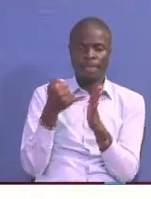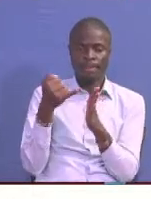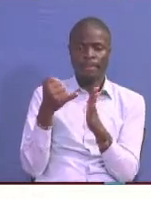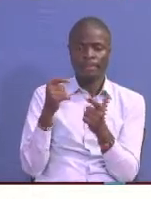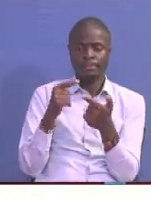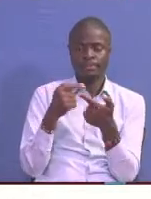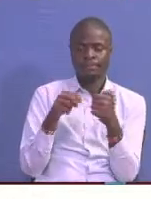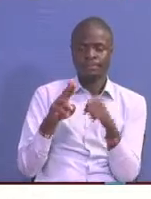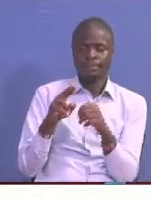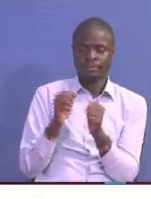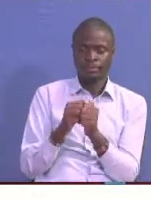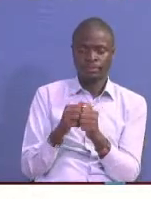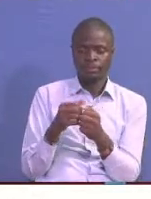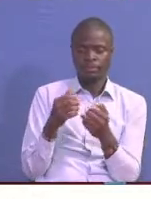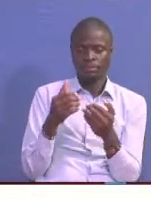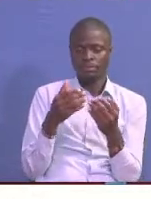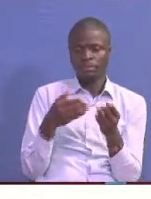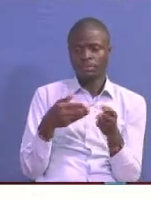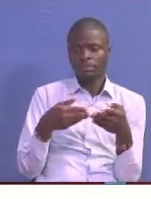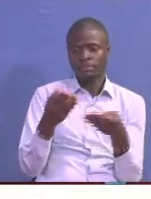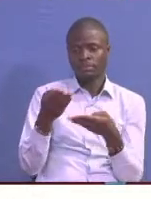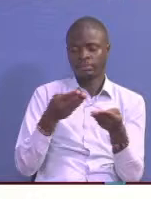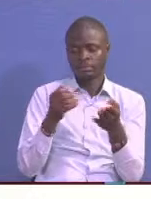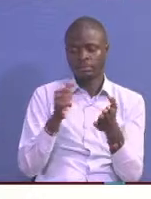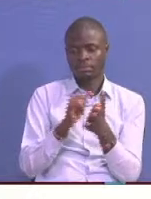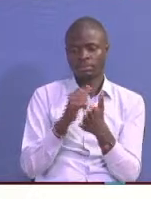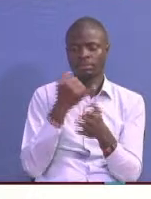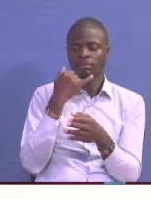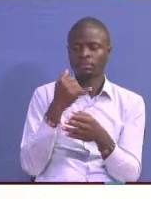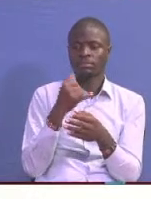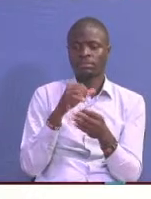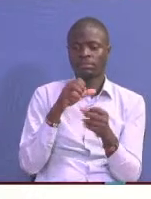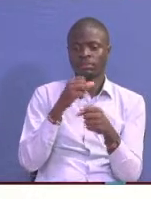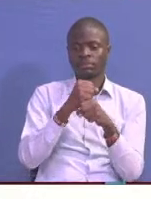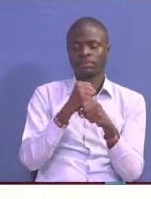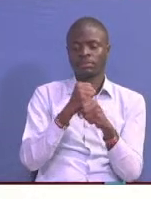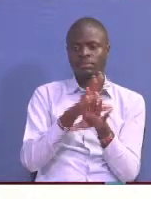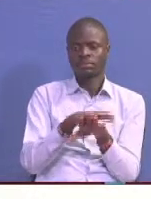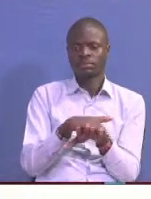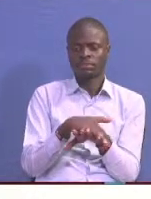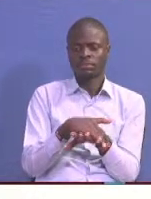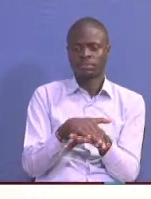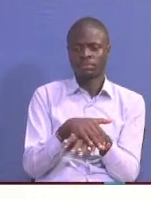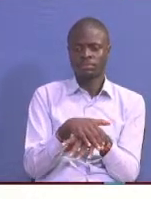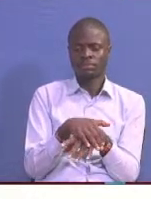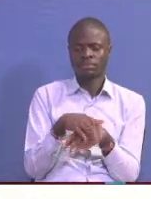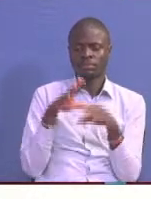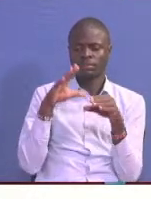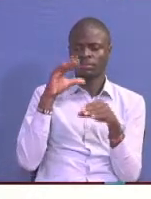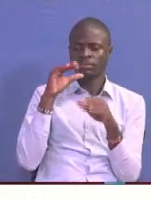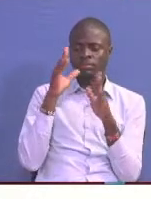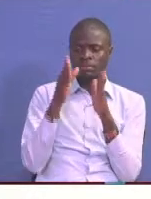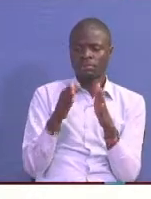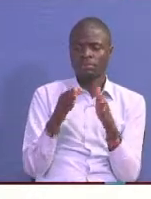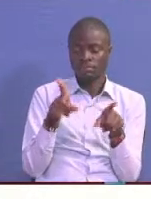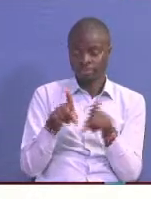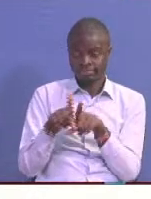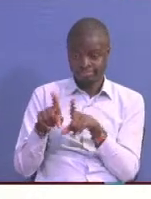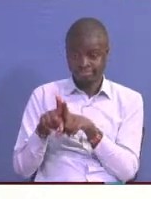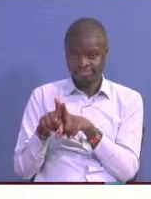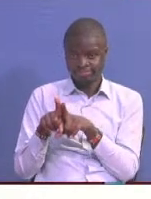to come up with products and services that are competitive. The speaker has